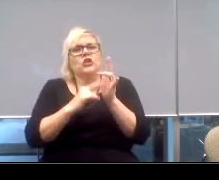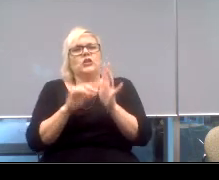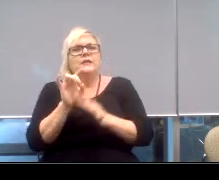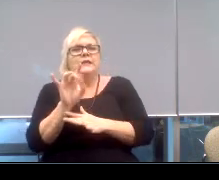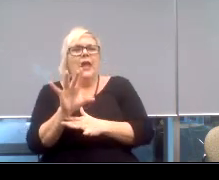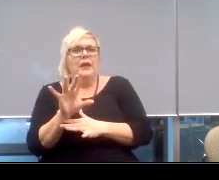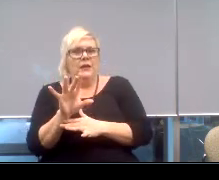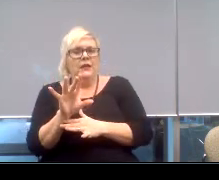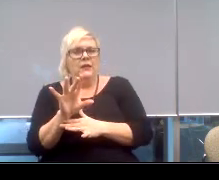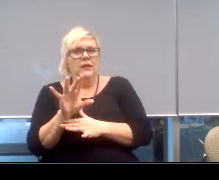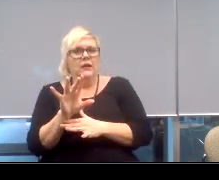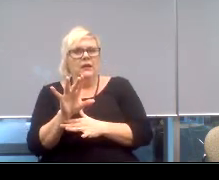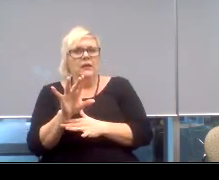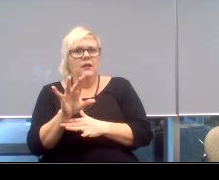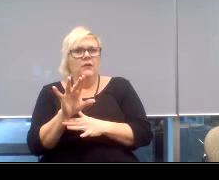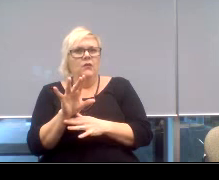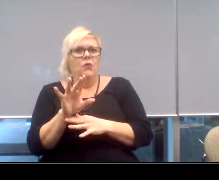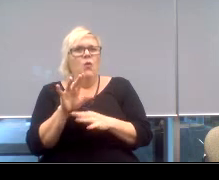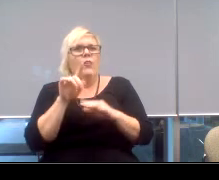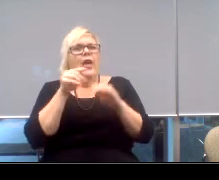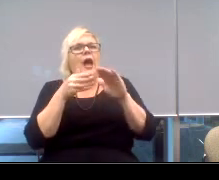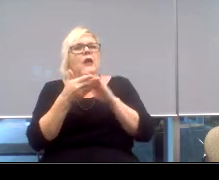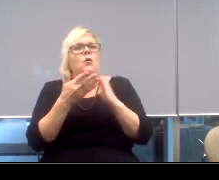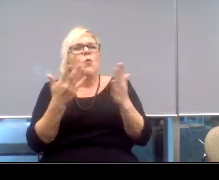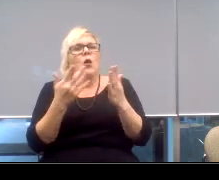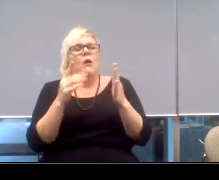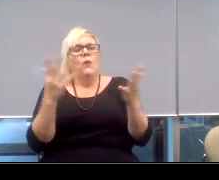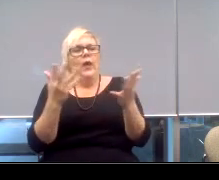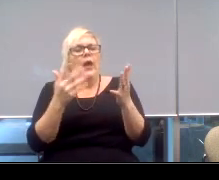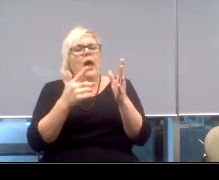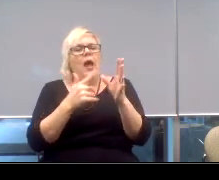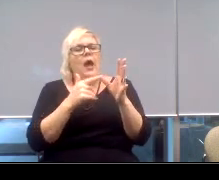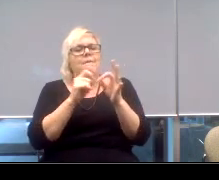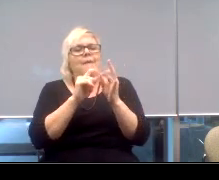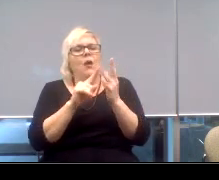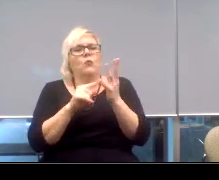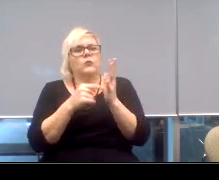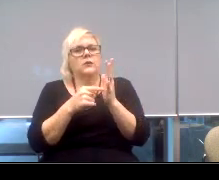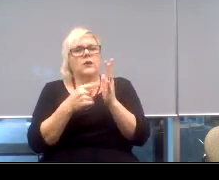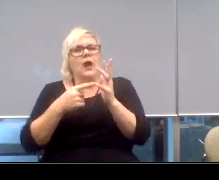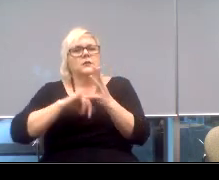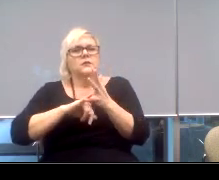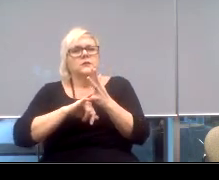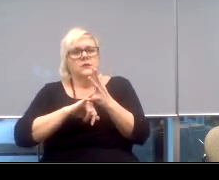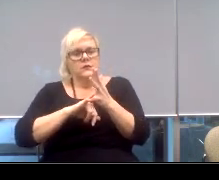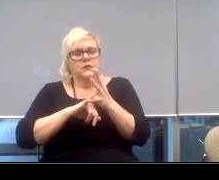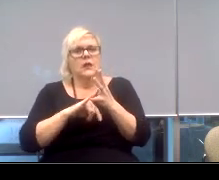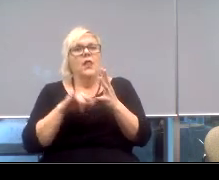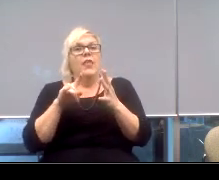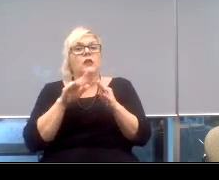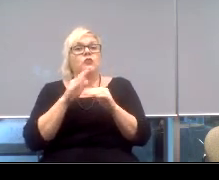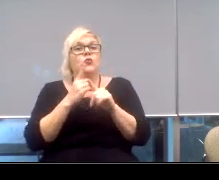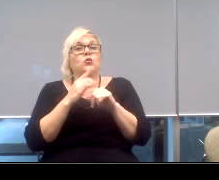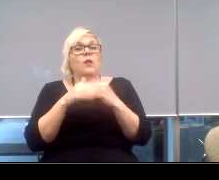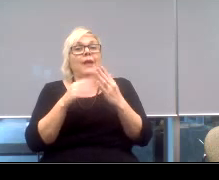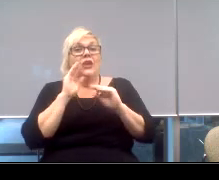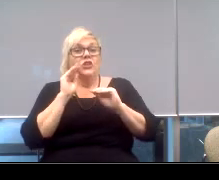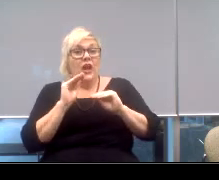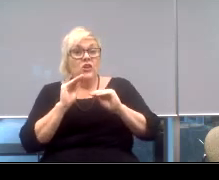guideline. You'll find them under the About Us tab. And that covers things like the health system, the education